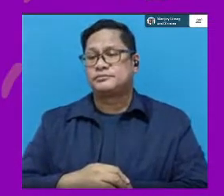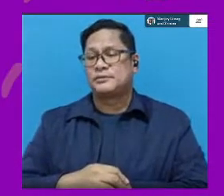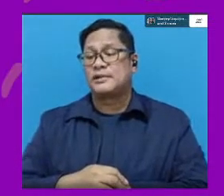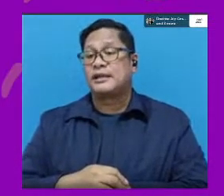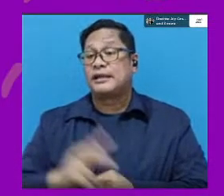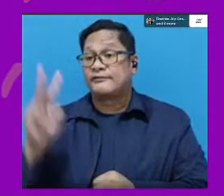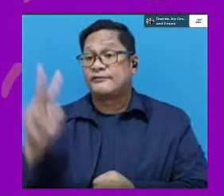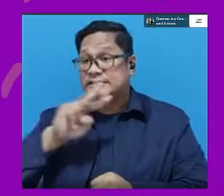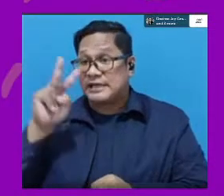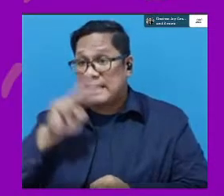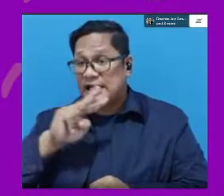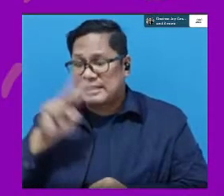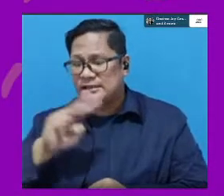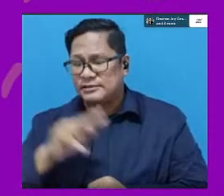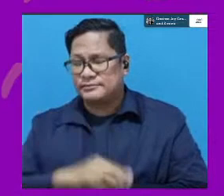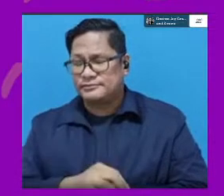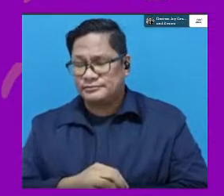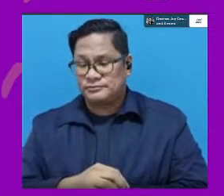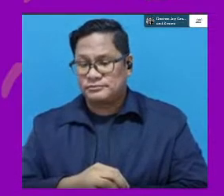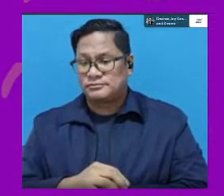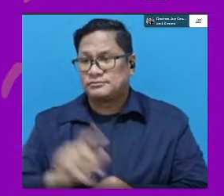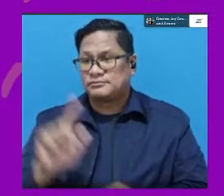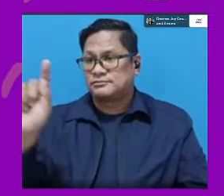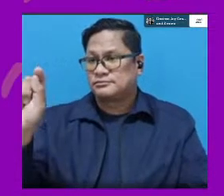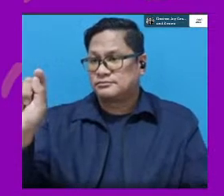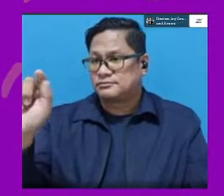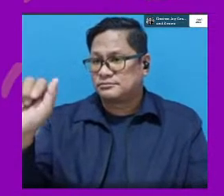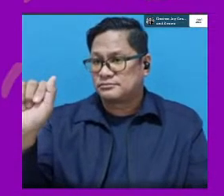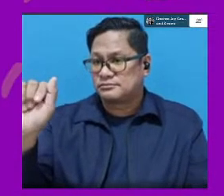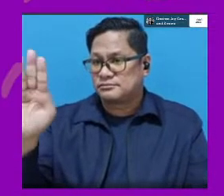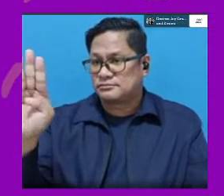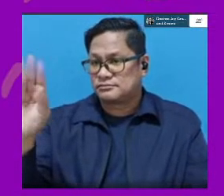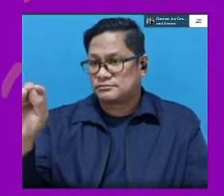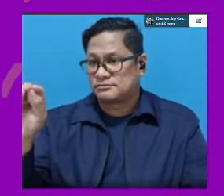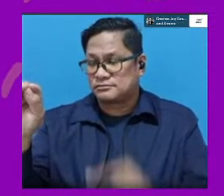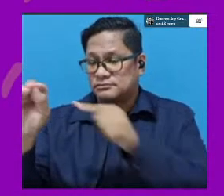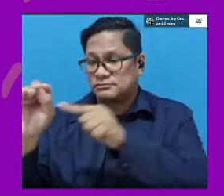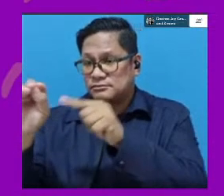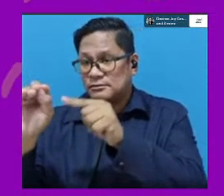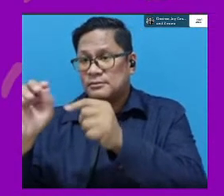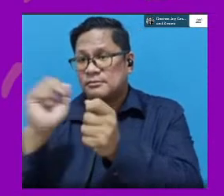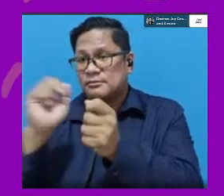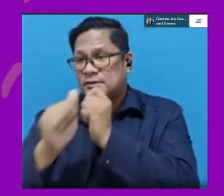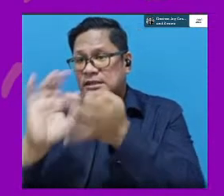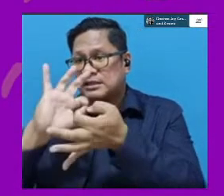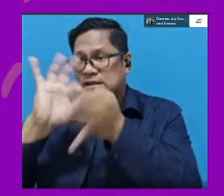in tabo is the literal translation